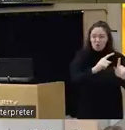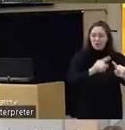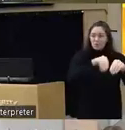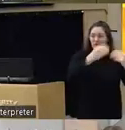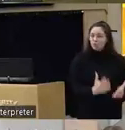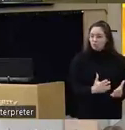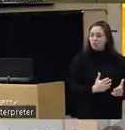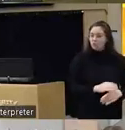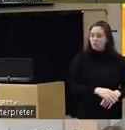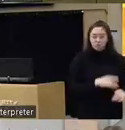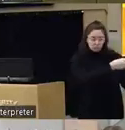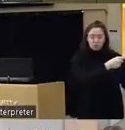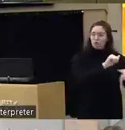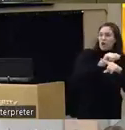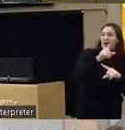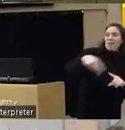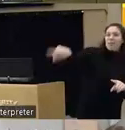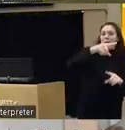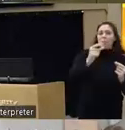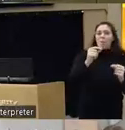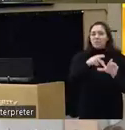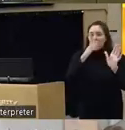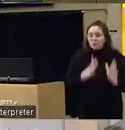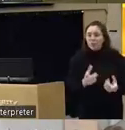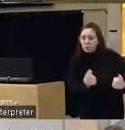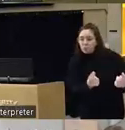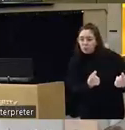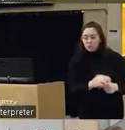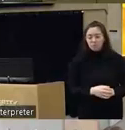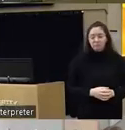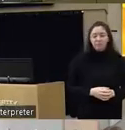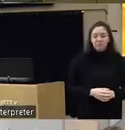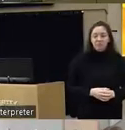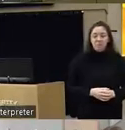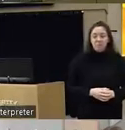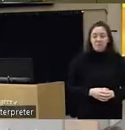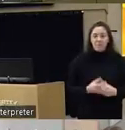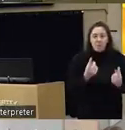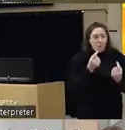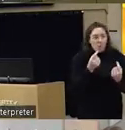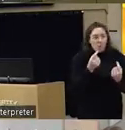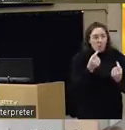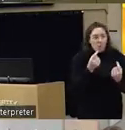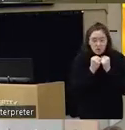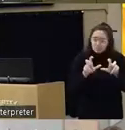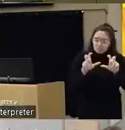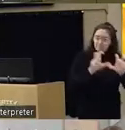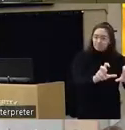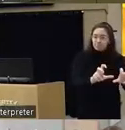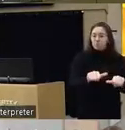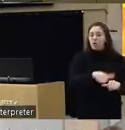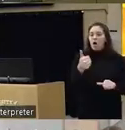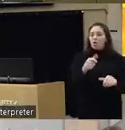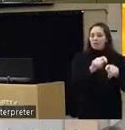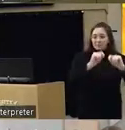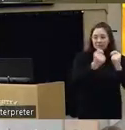essentially training them on what does a psychiatrist do and what value do we have and what are other team